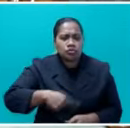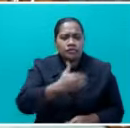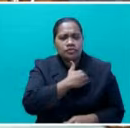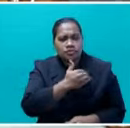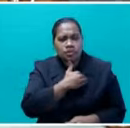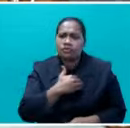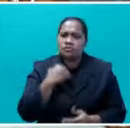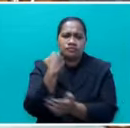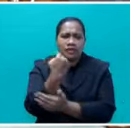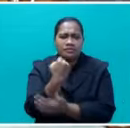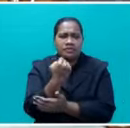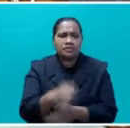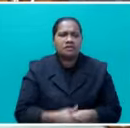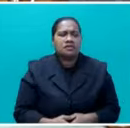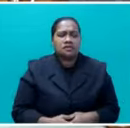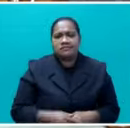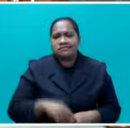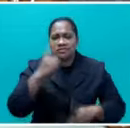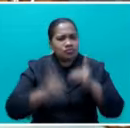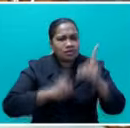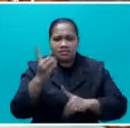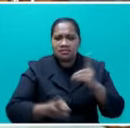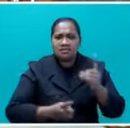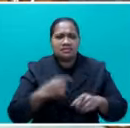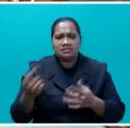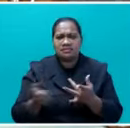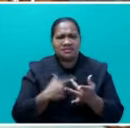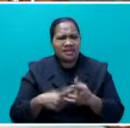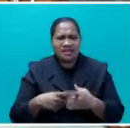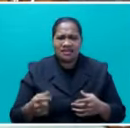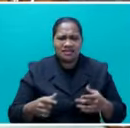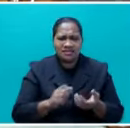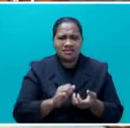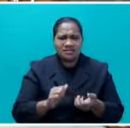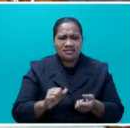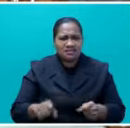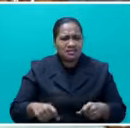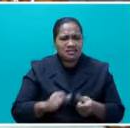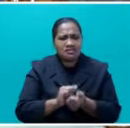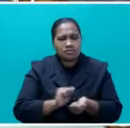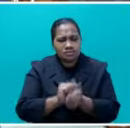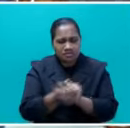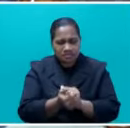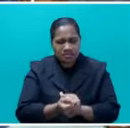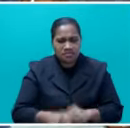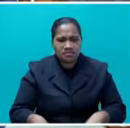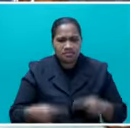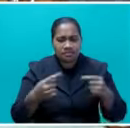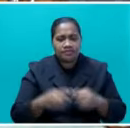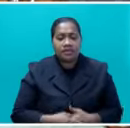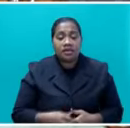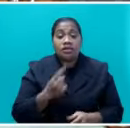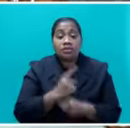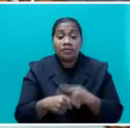Rugby, Diwali Dhoom Dhanya, and Skipper Cup. Mr. Speaker, sir, talking about upgrades, very soon Walesi